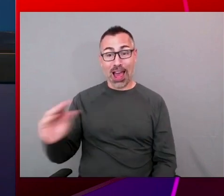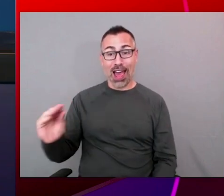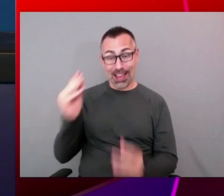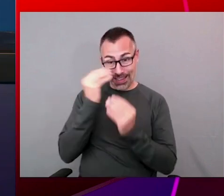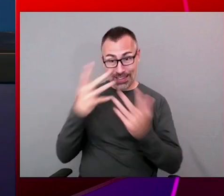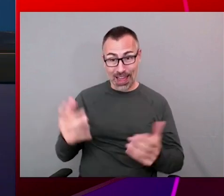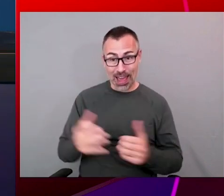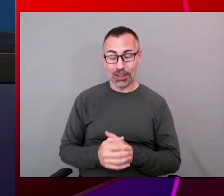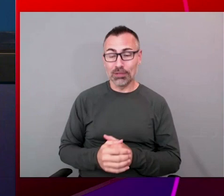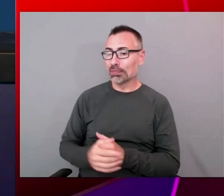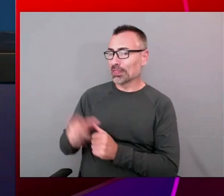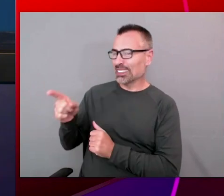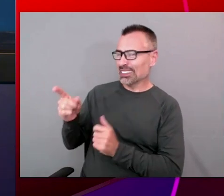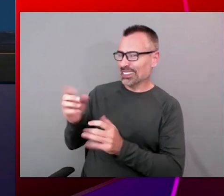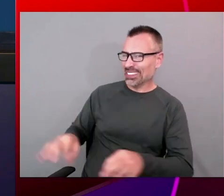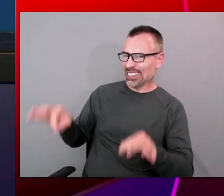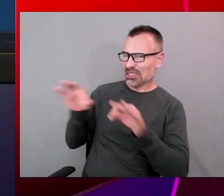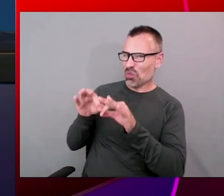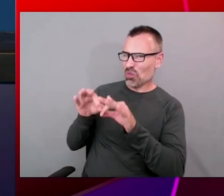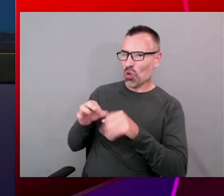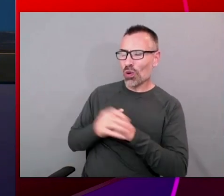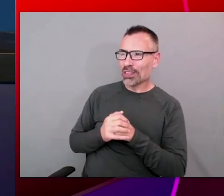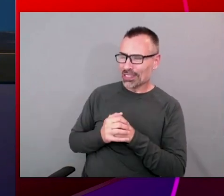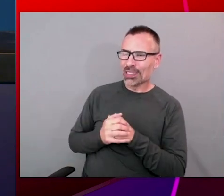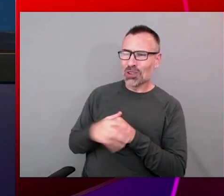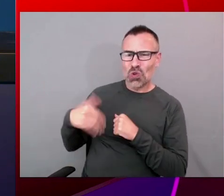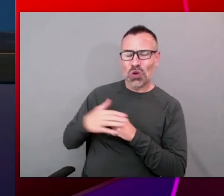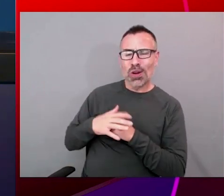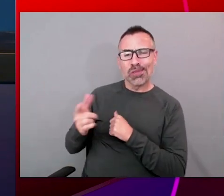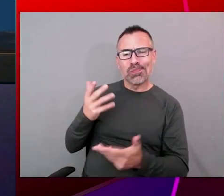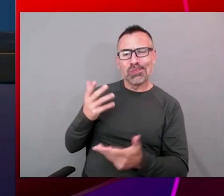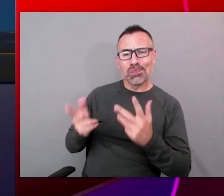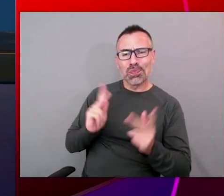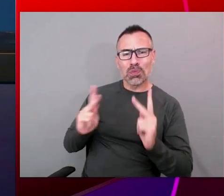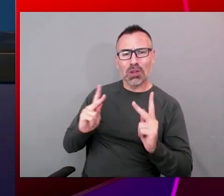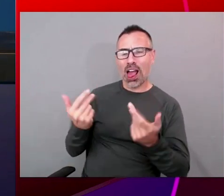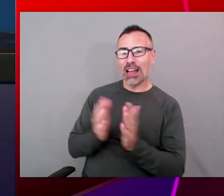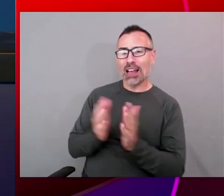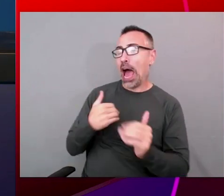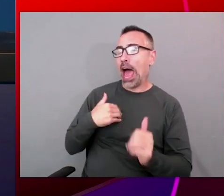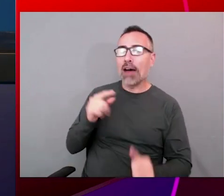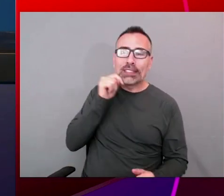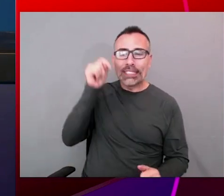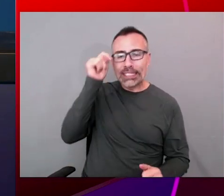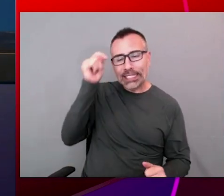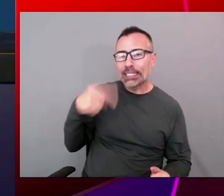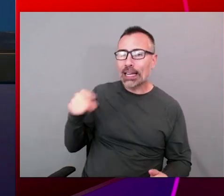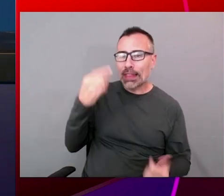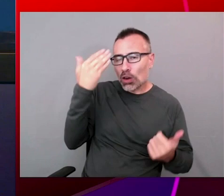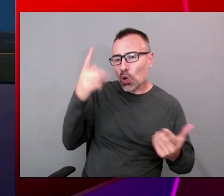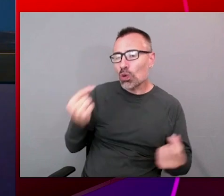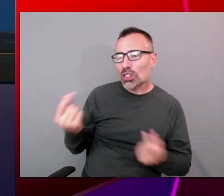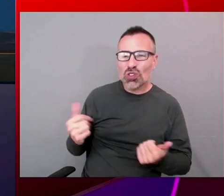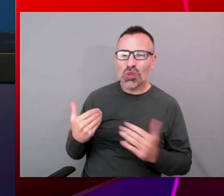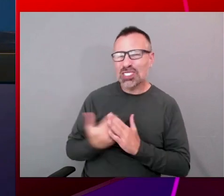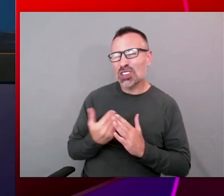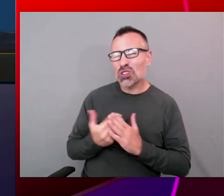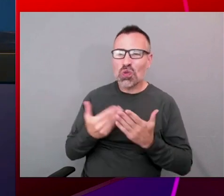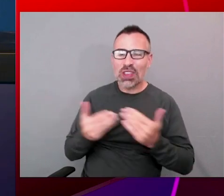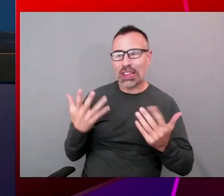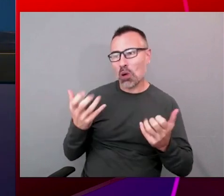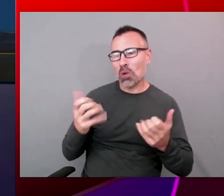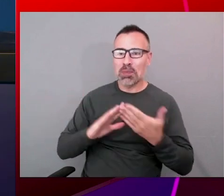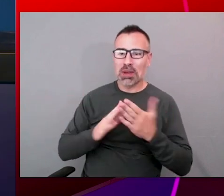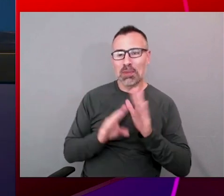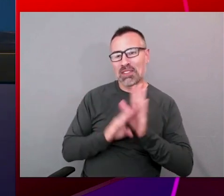ask us, I have a teenager and they don't know what to do. What's the new thing? Do we want to be a developer? He doesn't